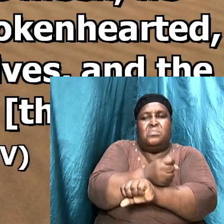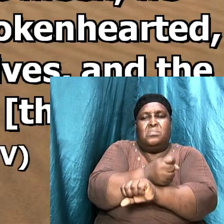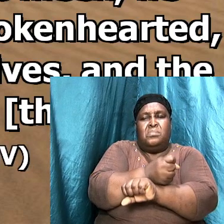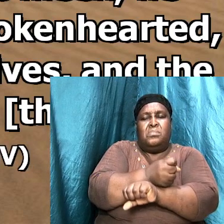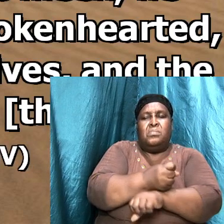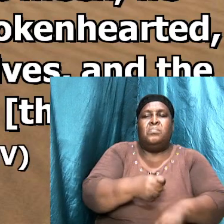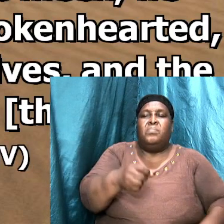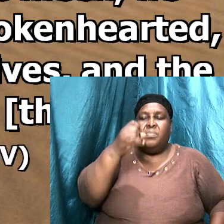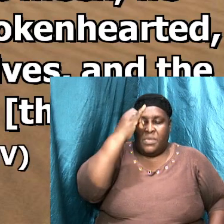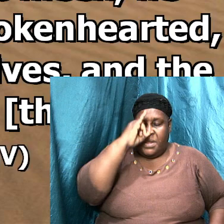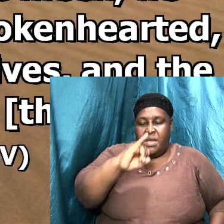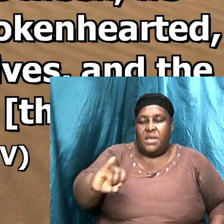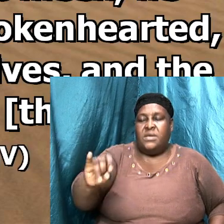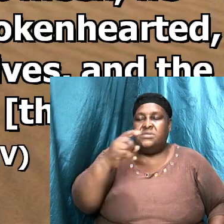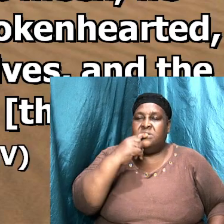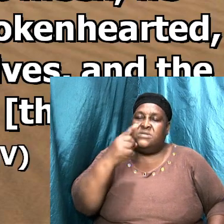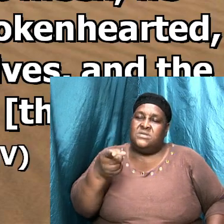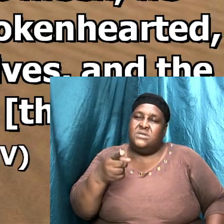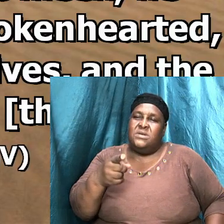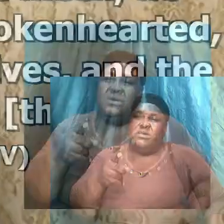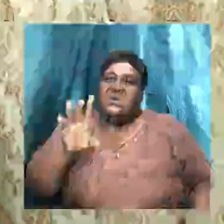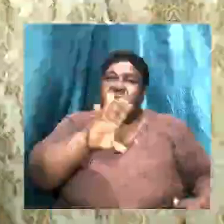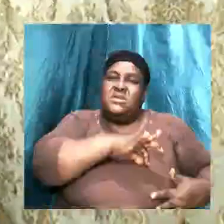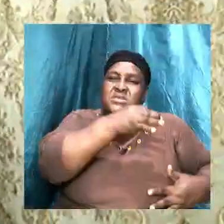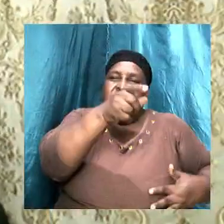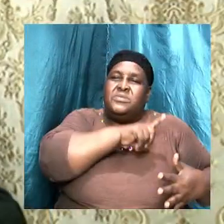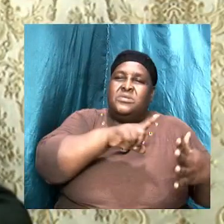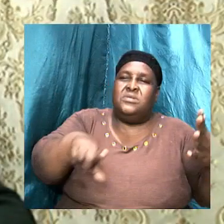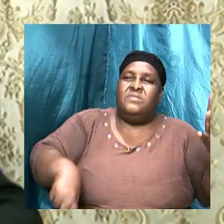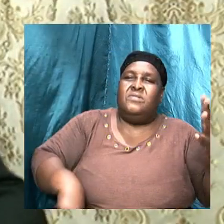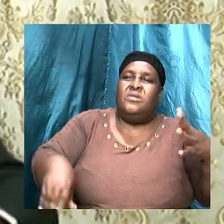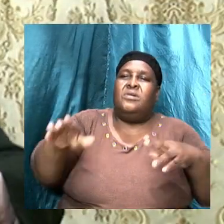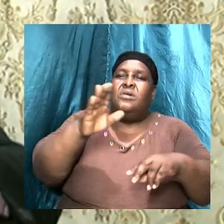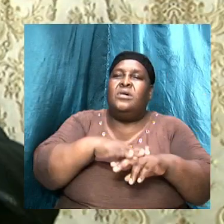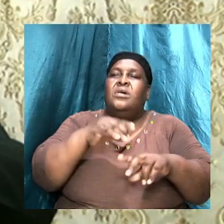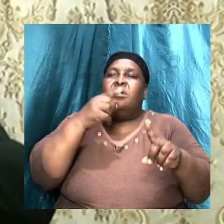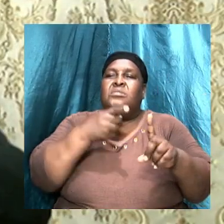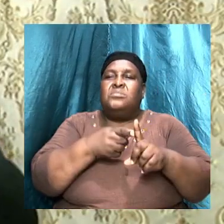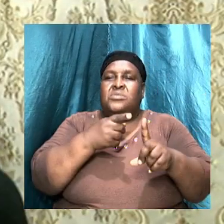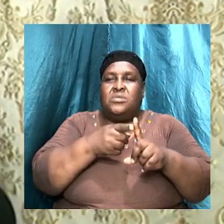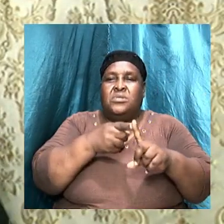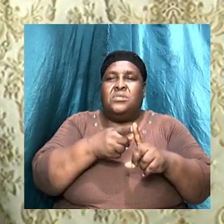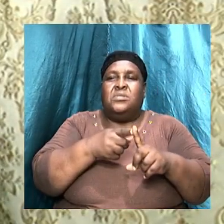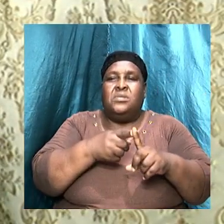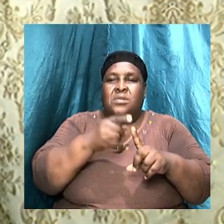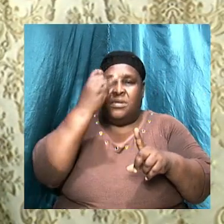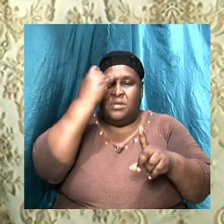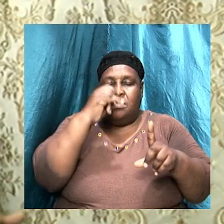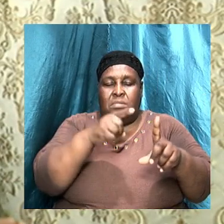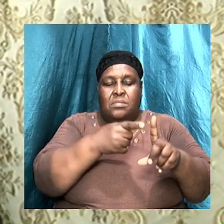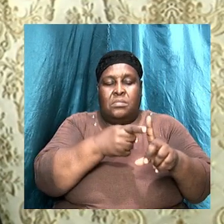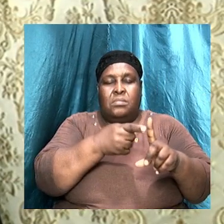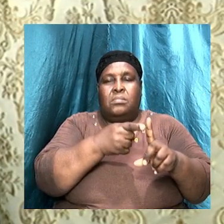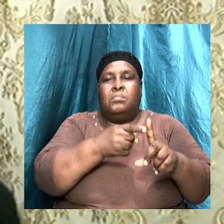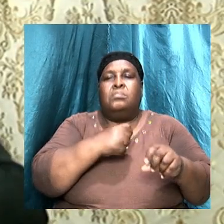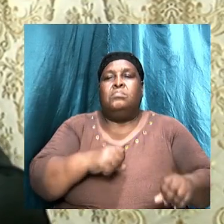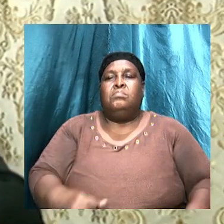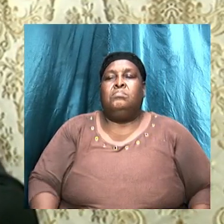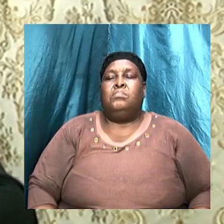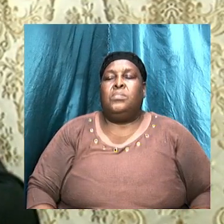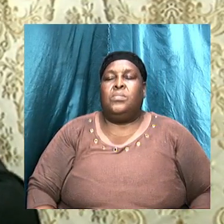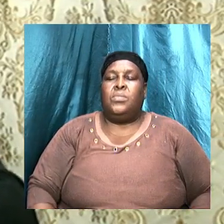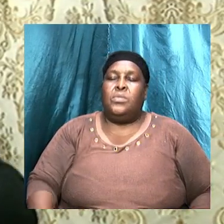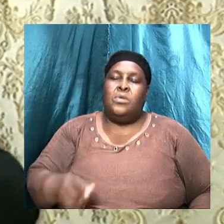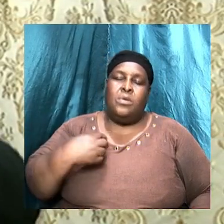So, Isaiah said that. The Spirit of the Lord God is upon me. So, even from those times, from the olden times, we